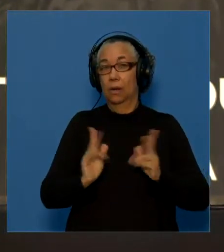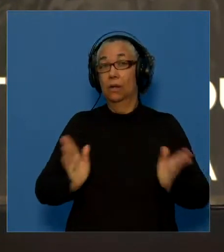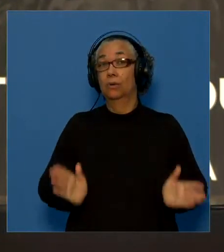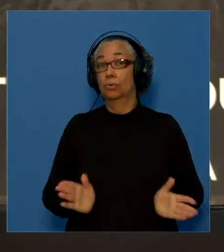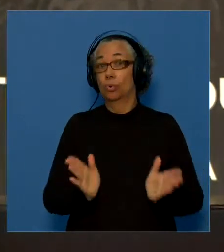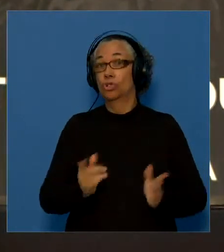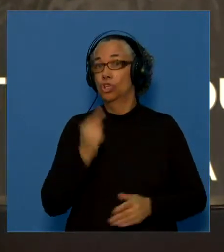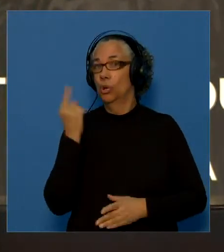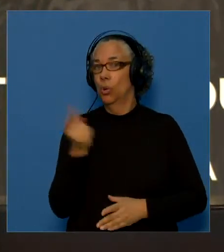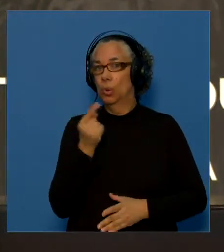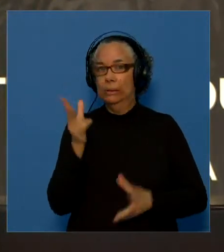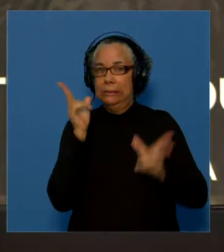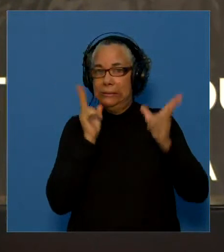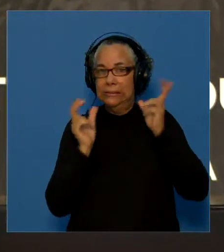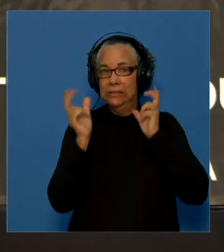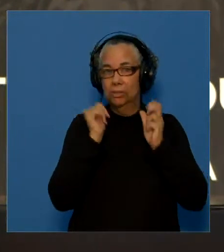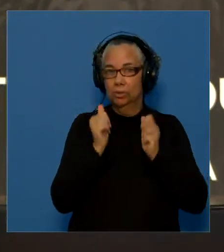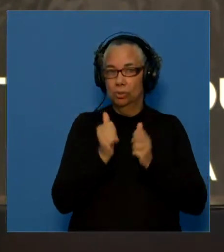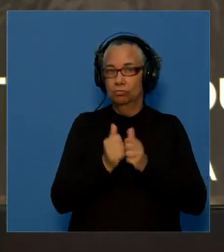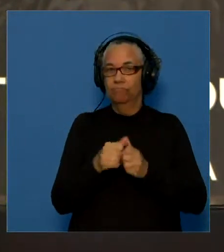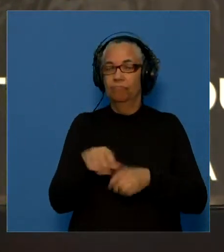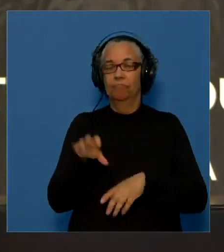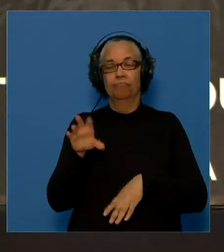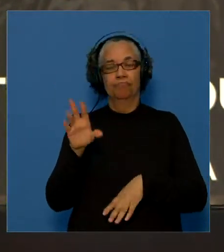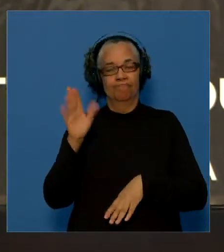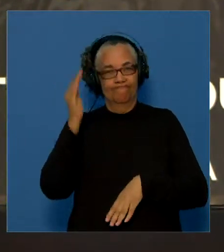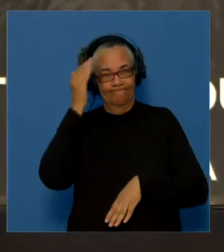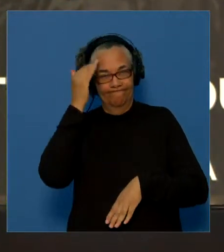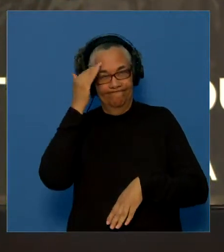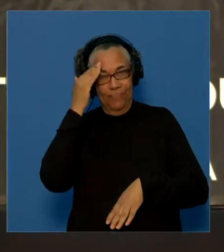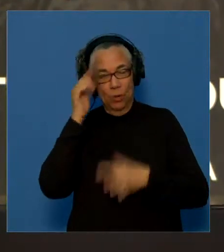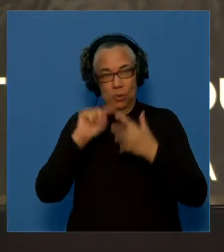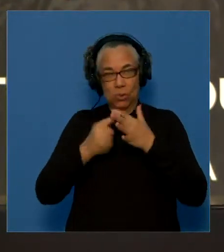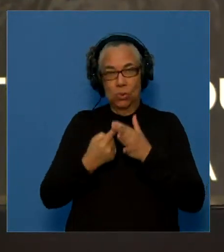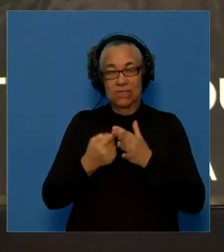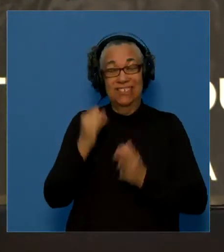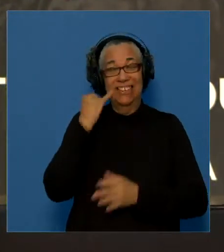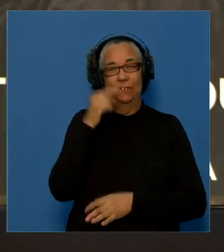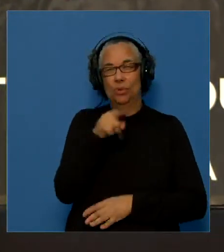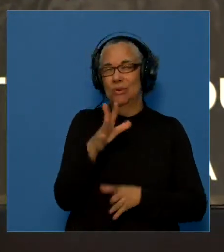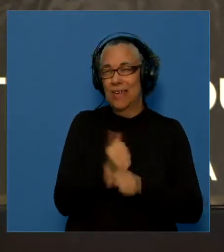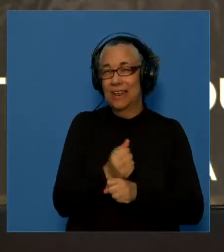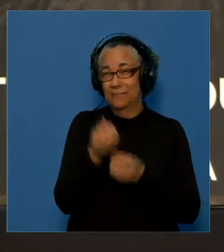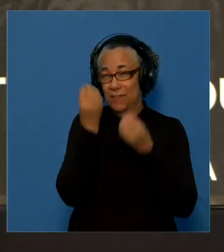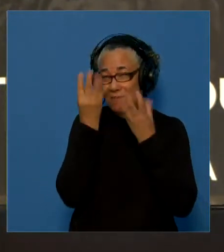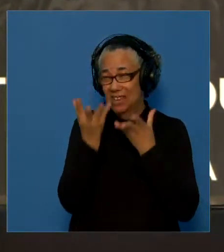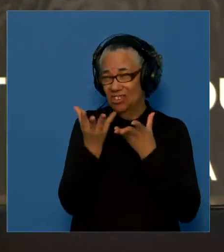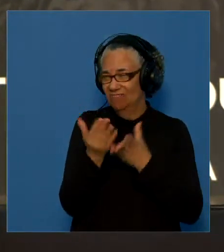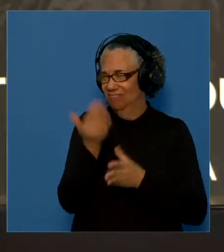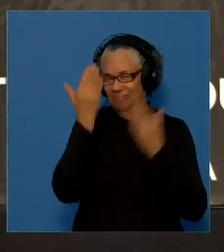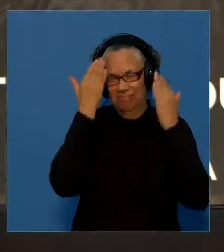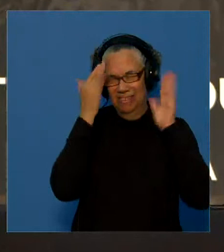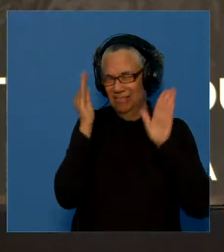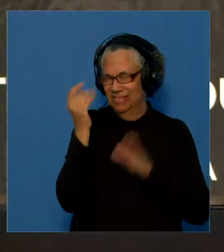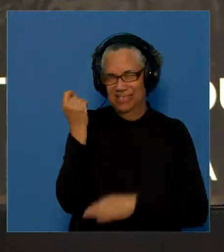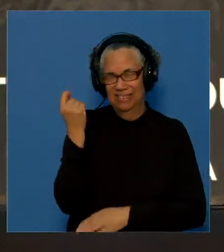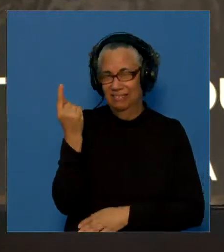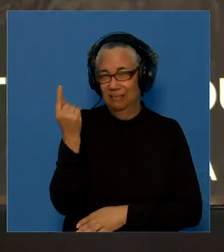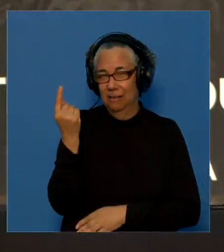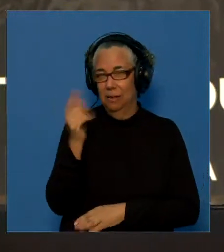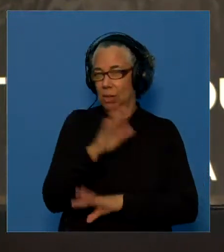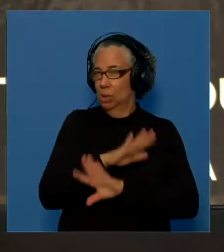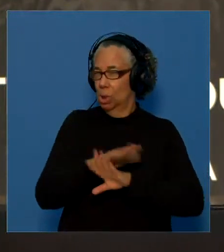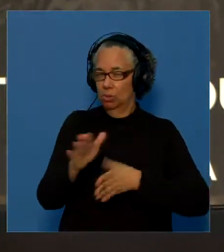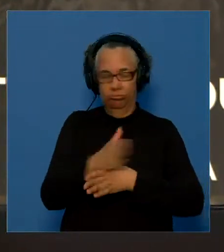official notifications and sources. If you get information that you are not sure about, please do not forward